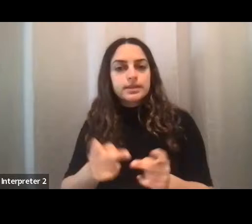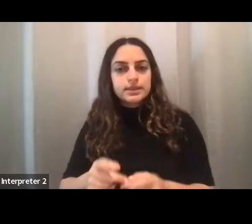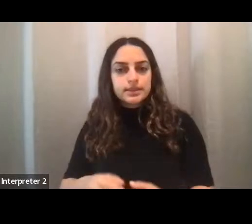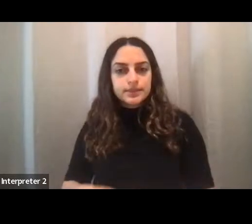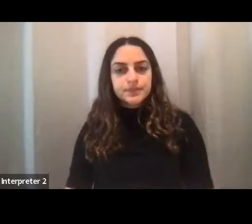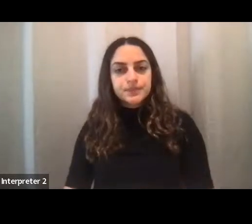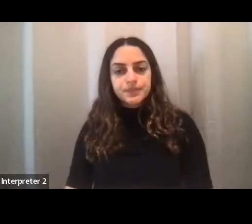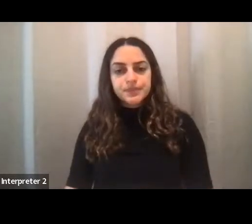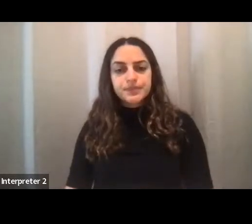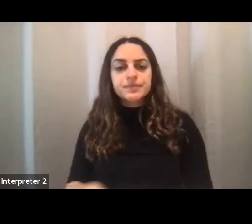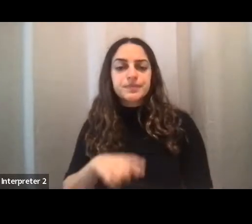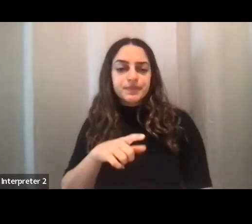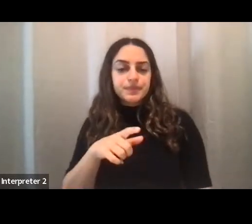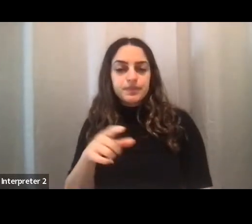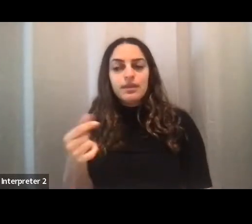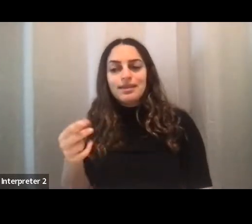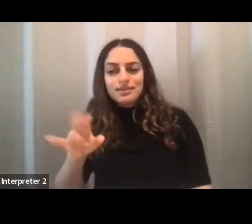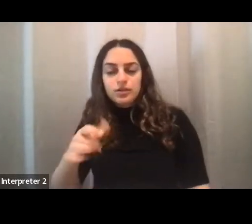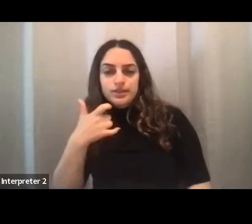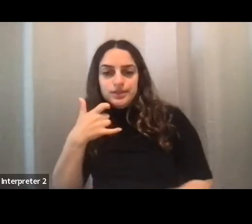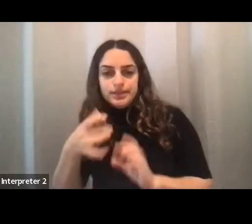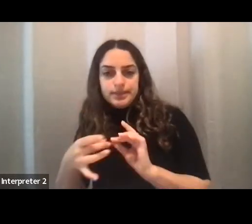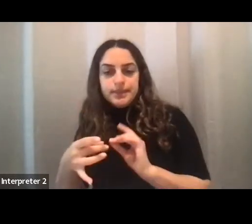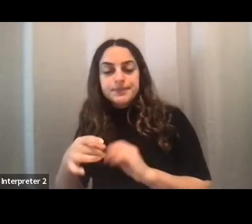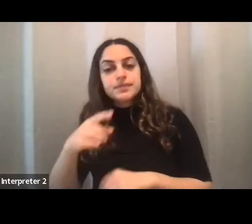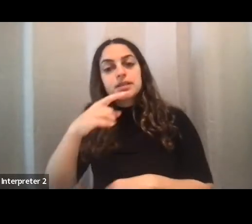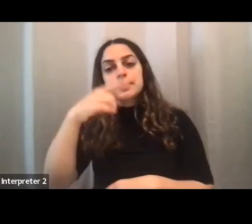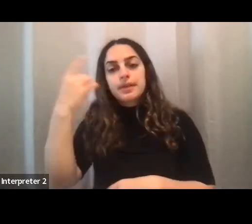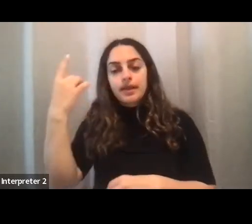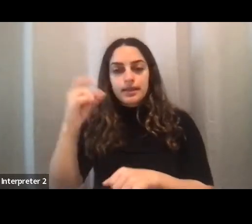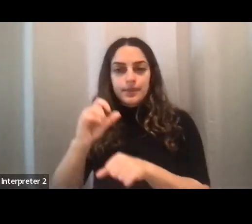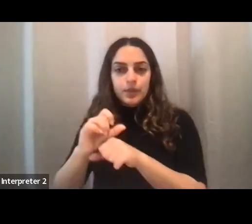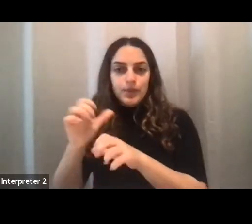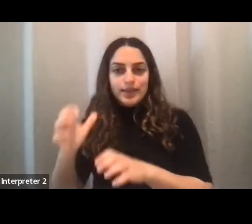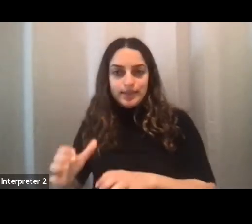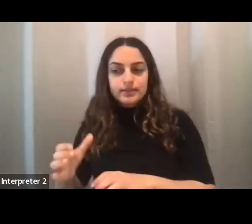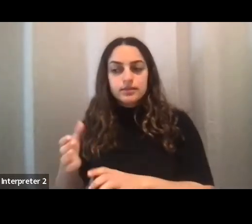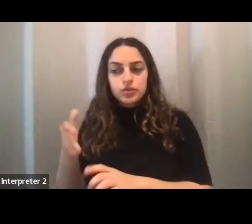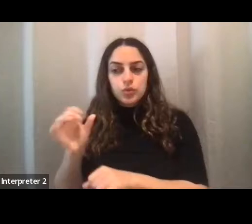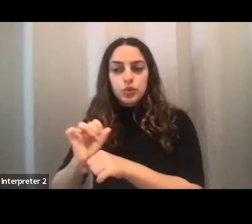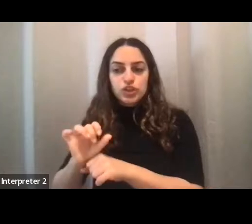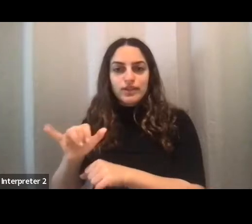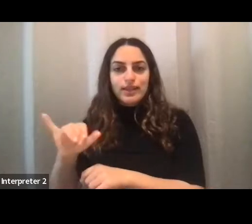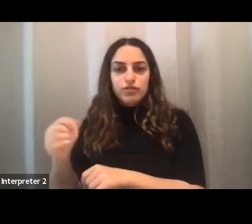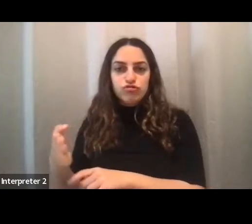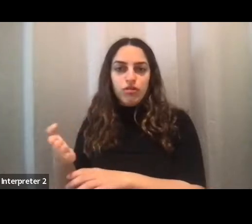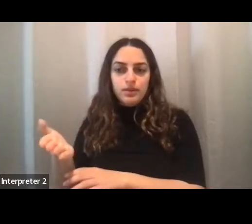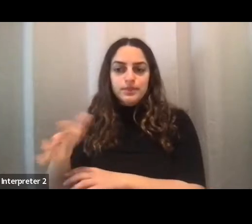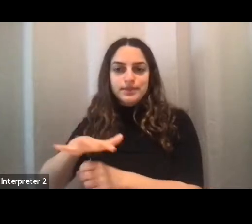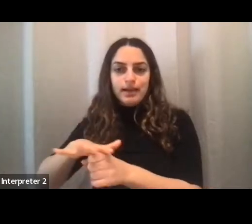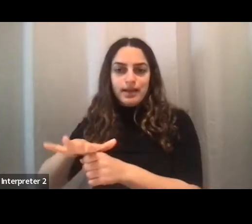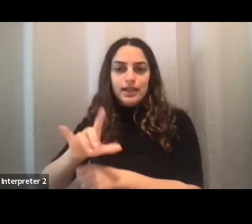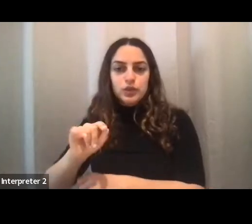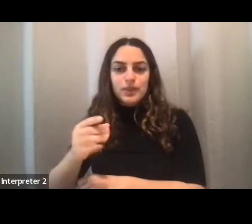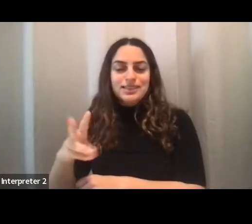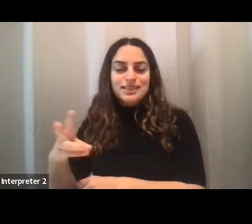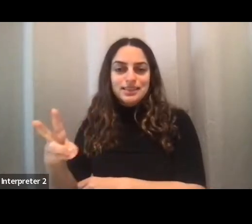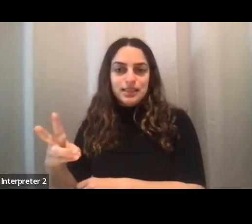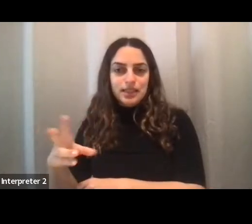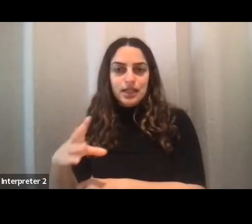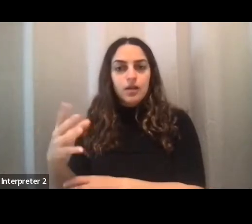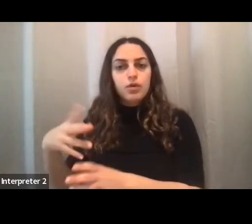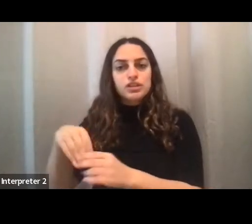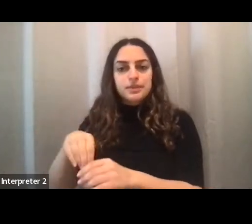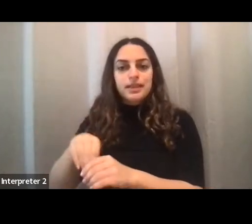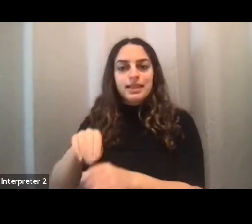as you just heard from gary the black employees who worked on that job site in 2016 and participated in the